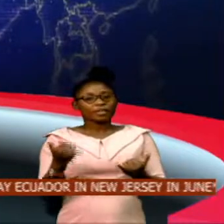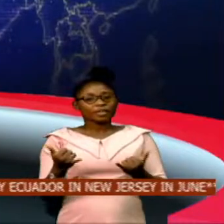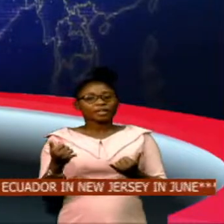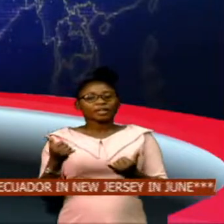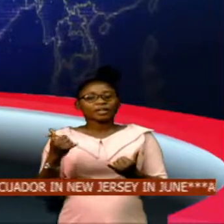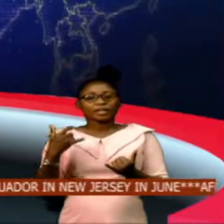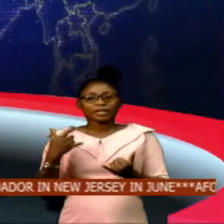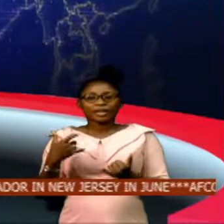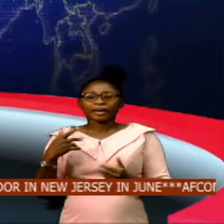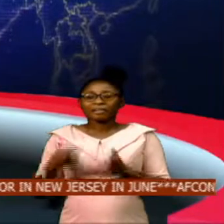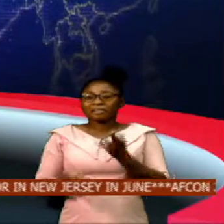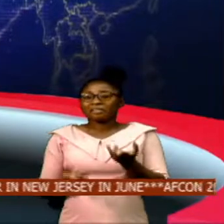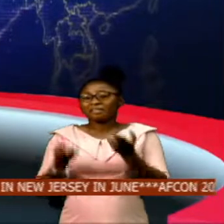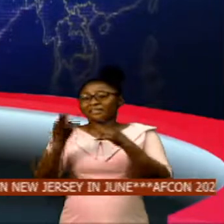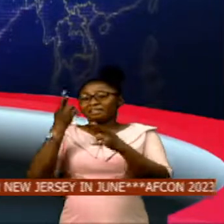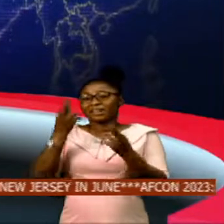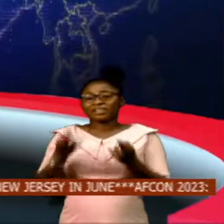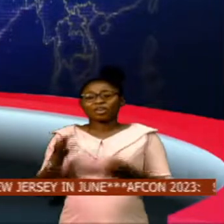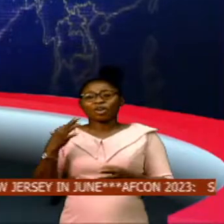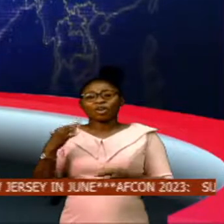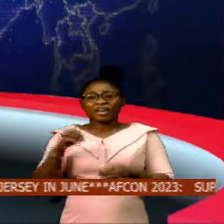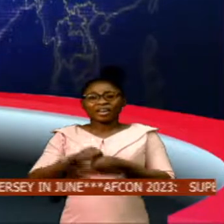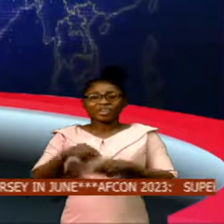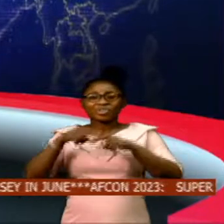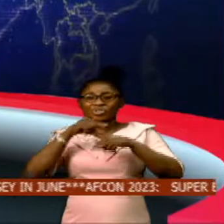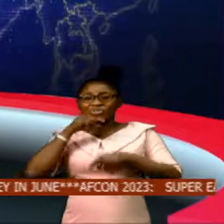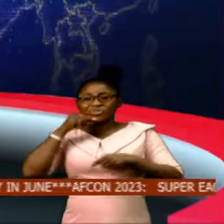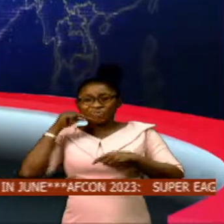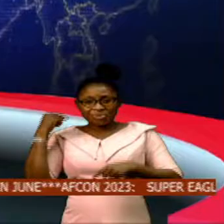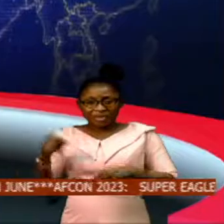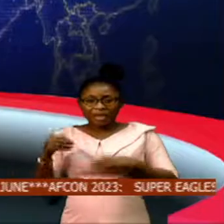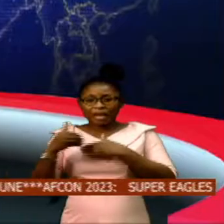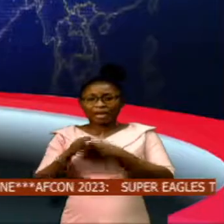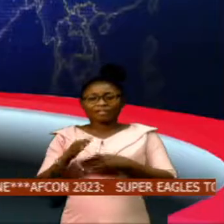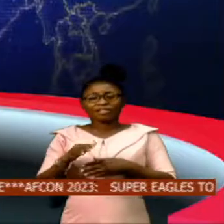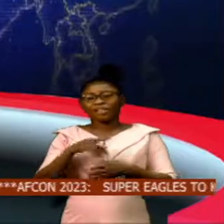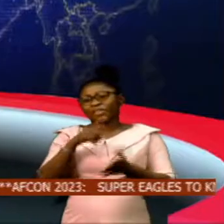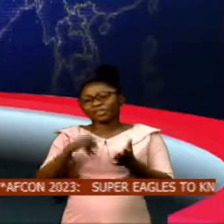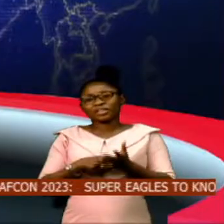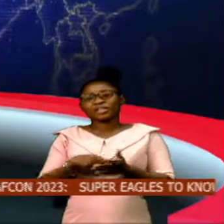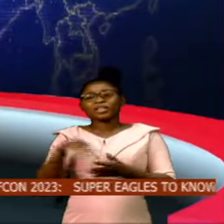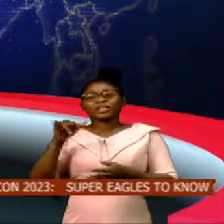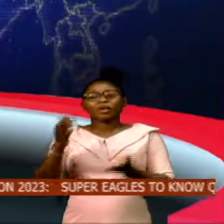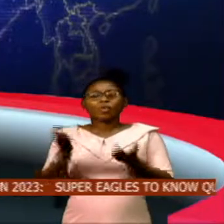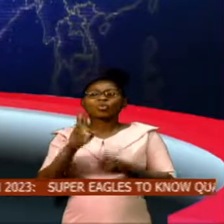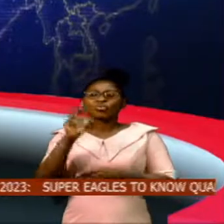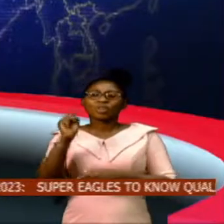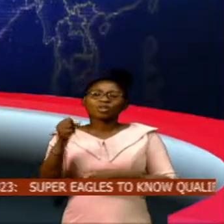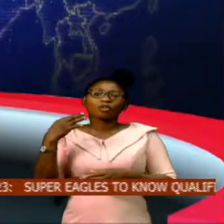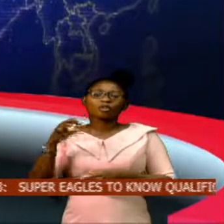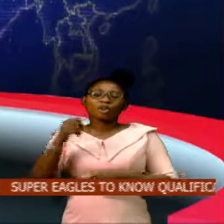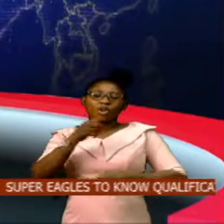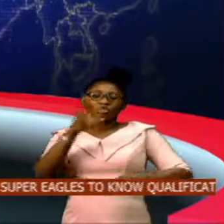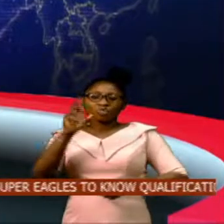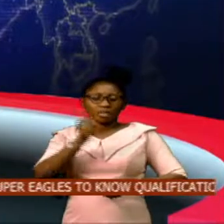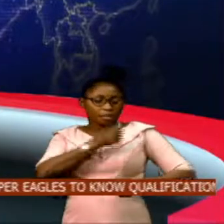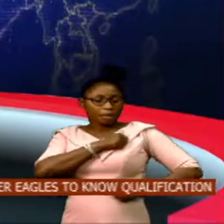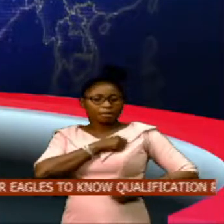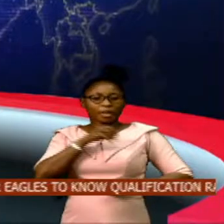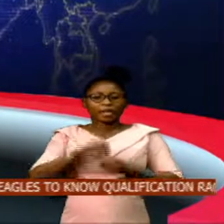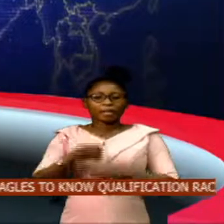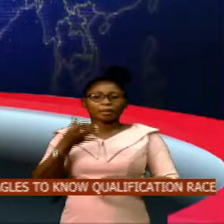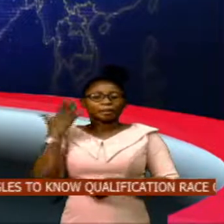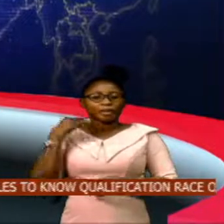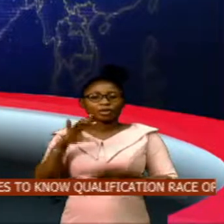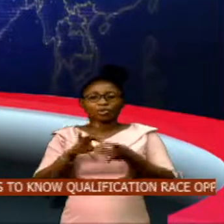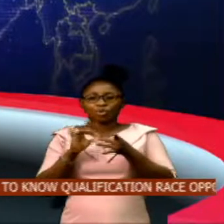Now, barrage of Russian strikes across Ukraine after warship sinks. Moscow warns the U.S. of Army Ukraine in a formal note.